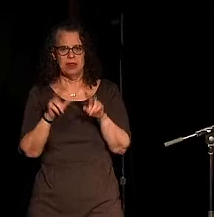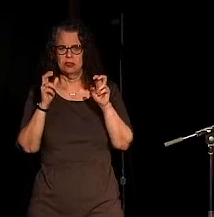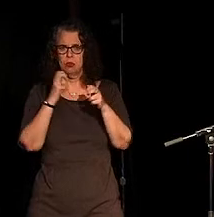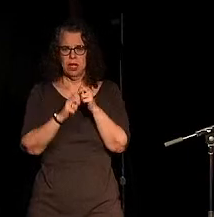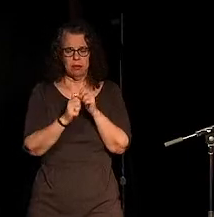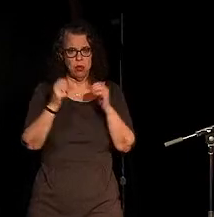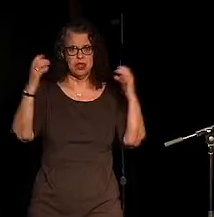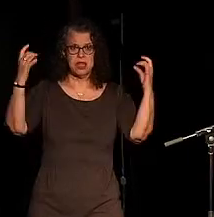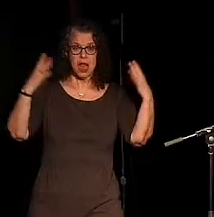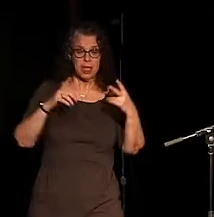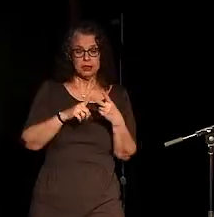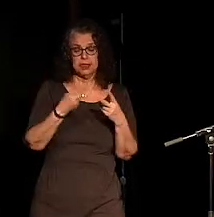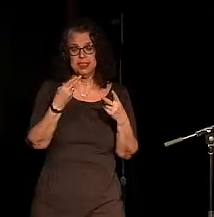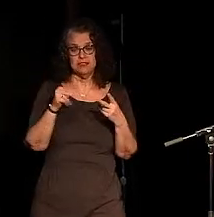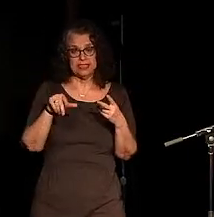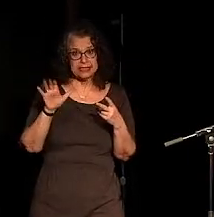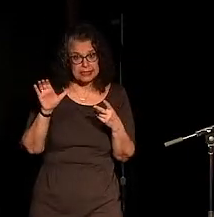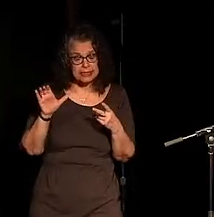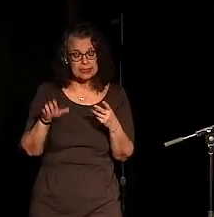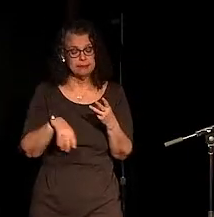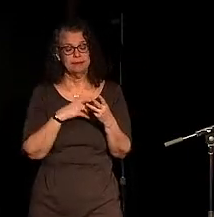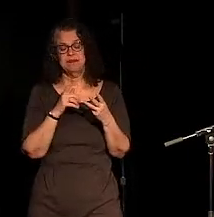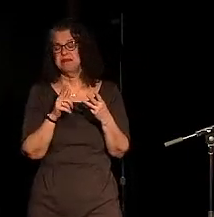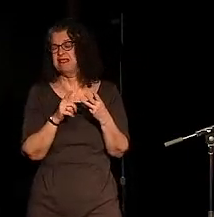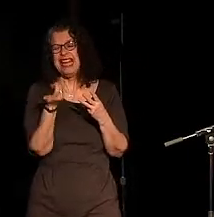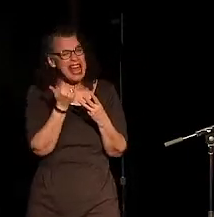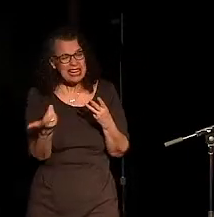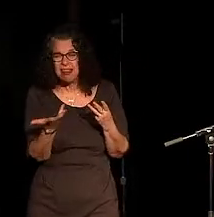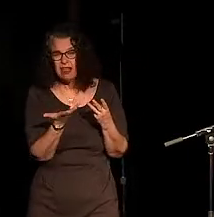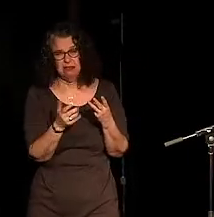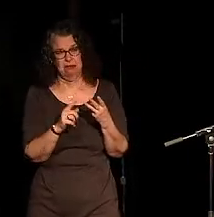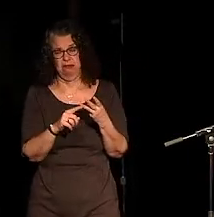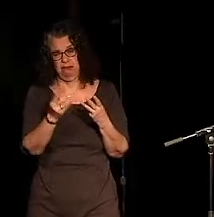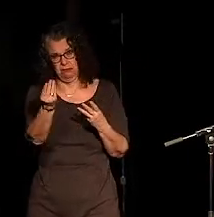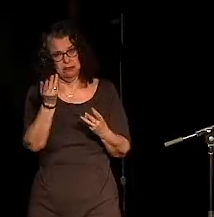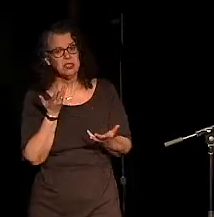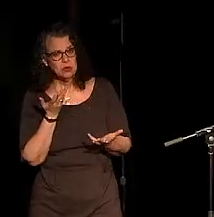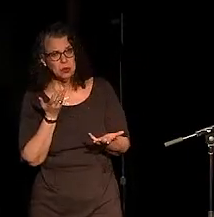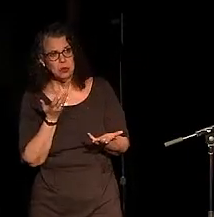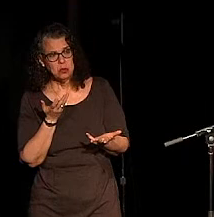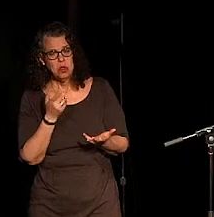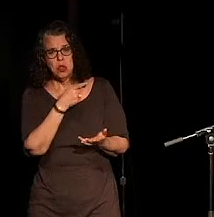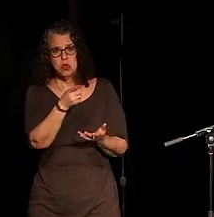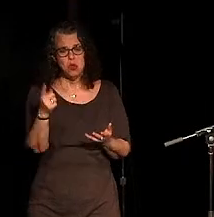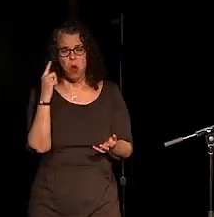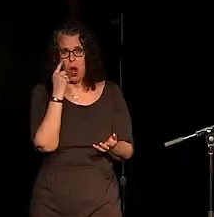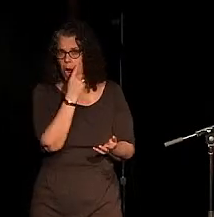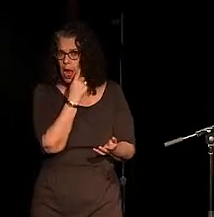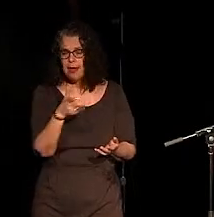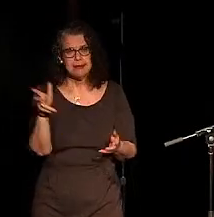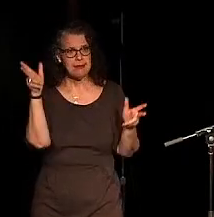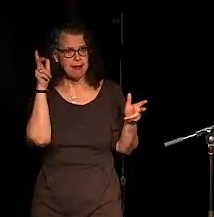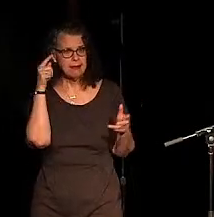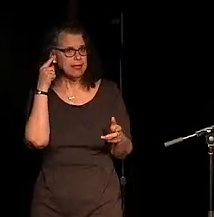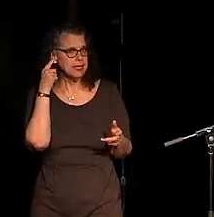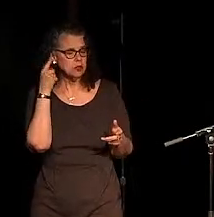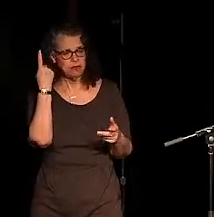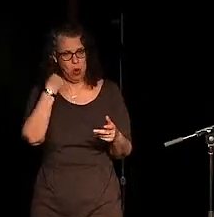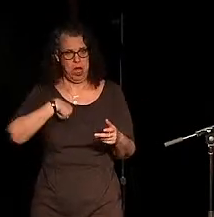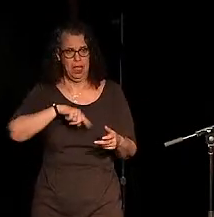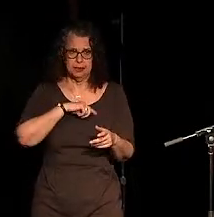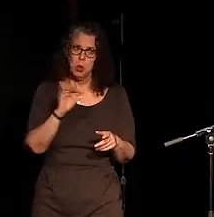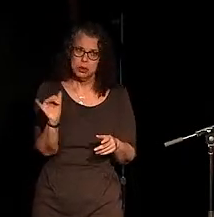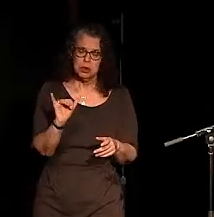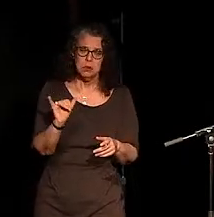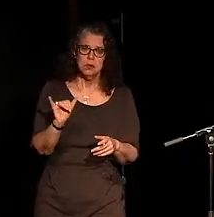lights, HVACs, and anything. Just let us know. You're our eyes and ears as well, so I can't be in every room. But